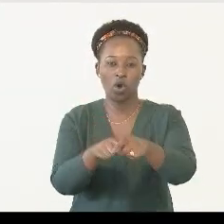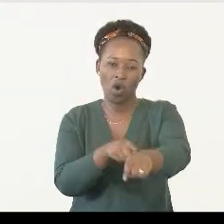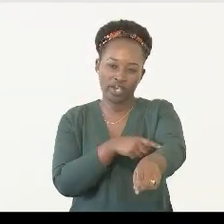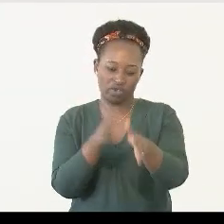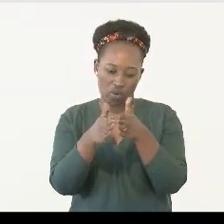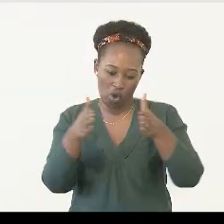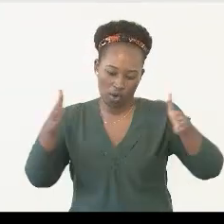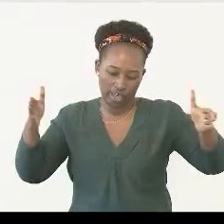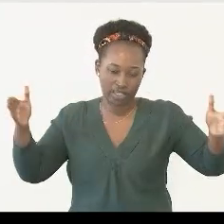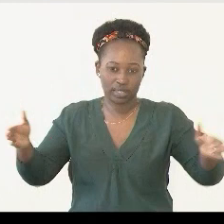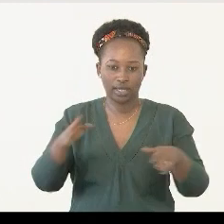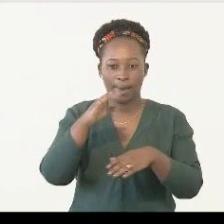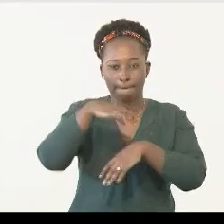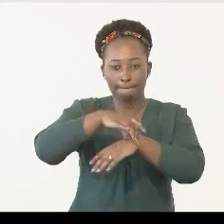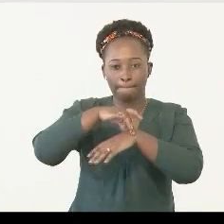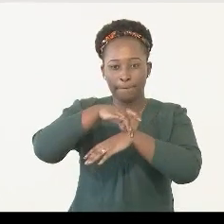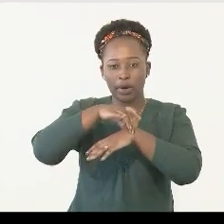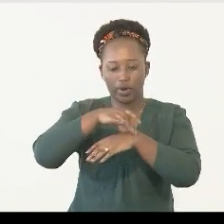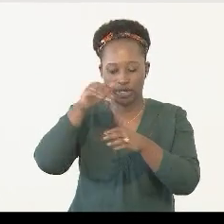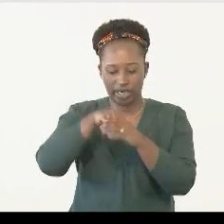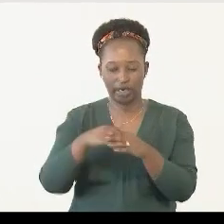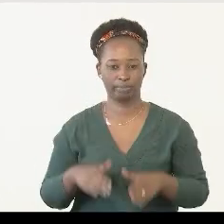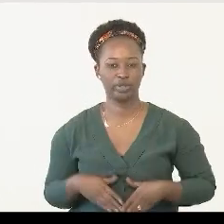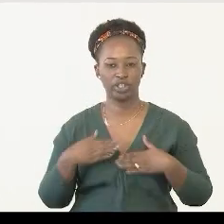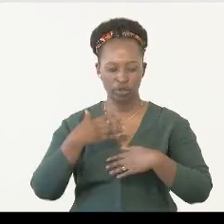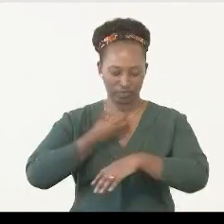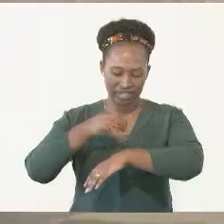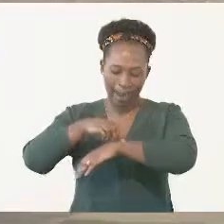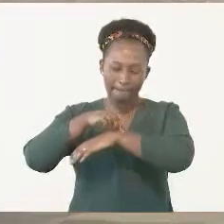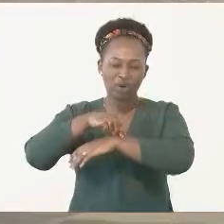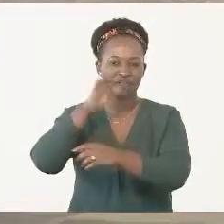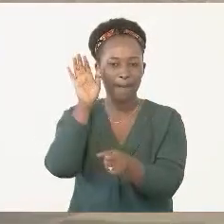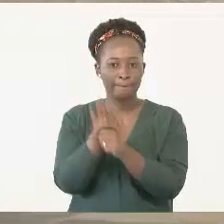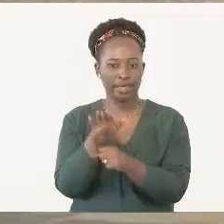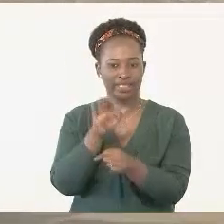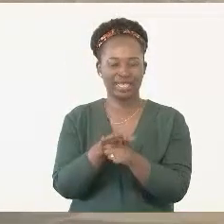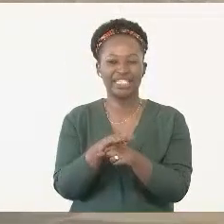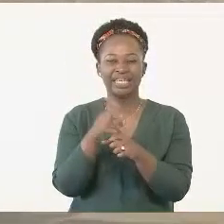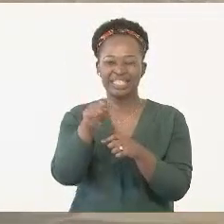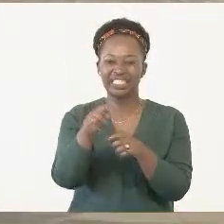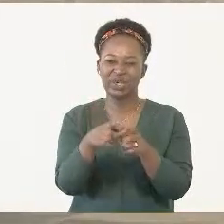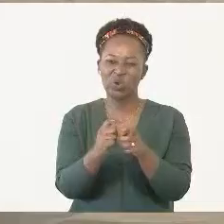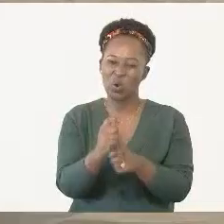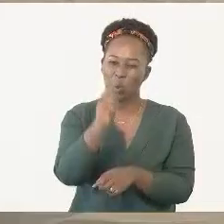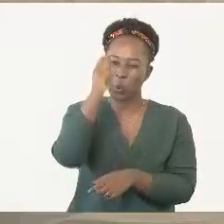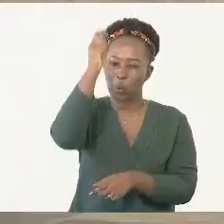body? The longest bone. We have very many bones in our body. Which one is the longest?